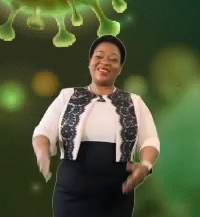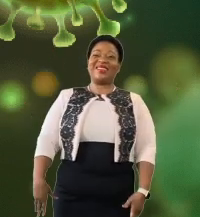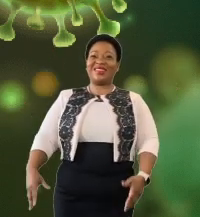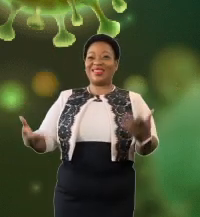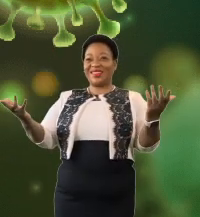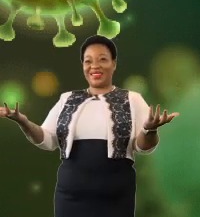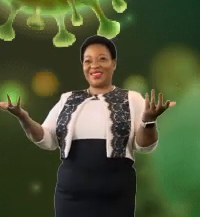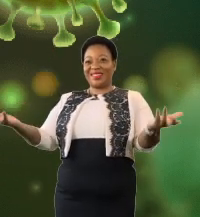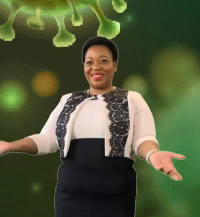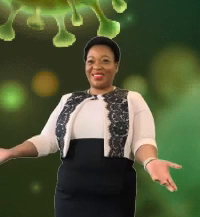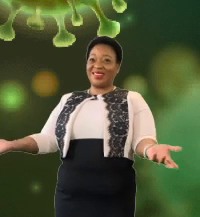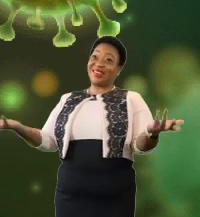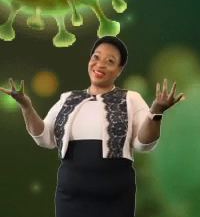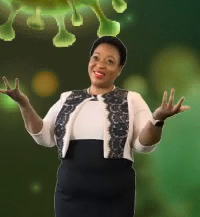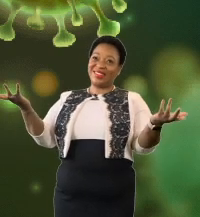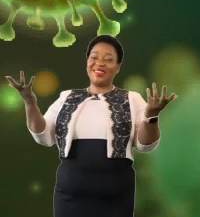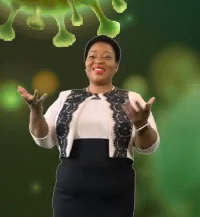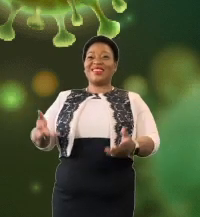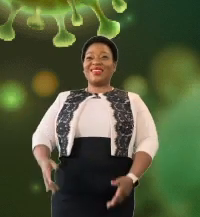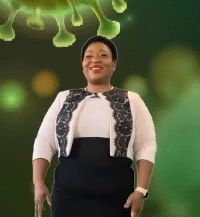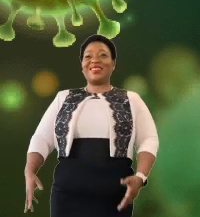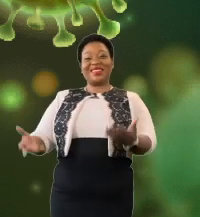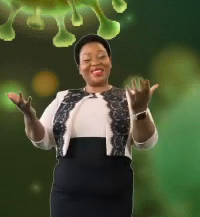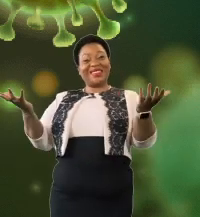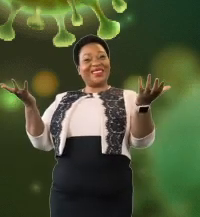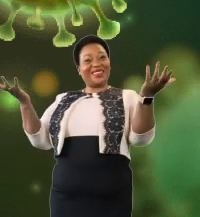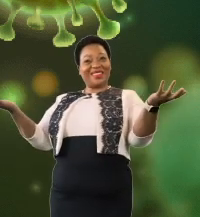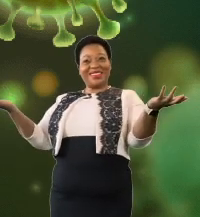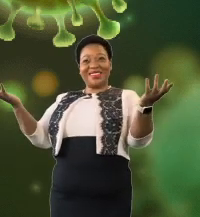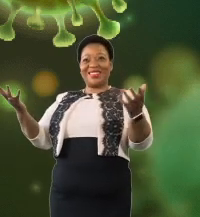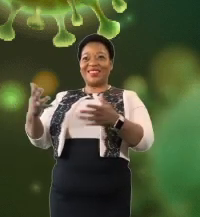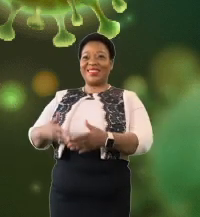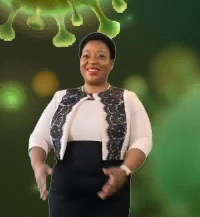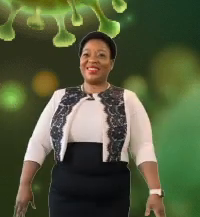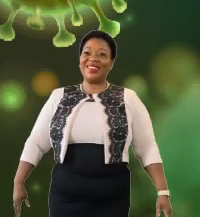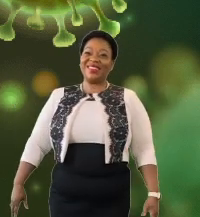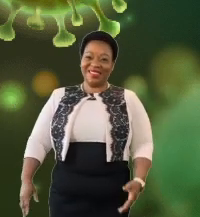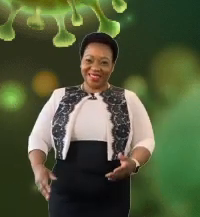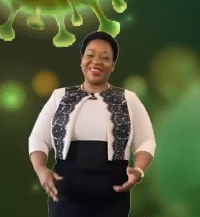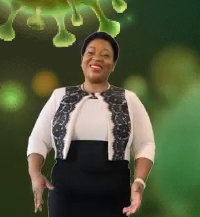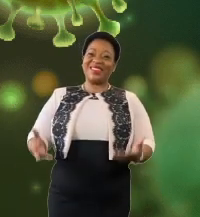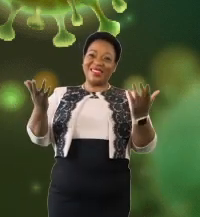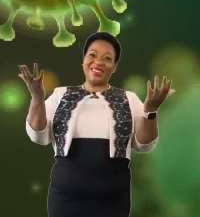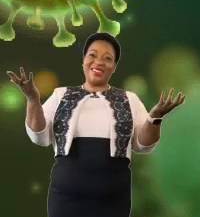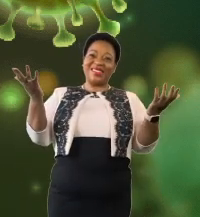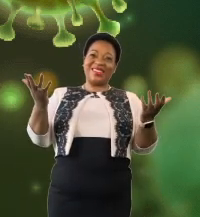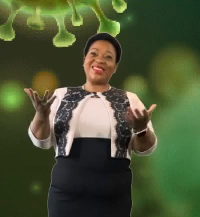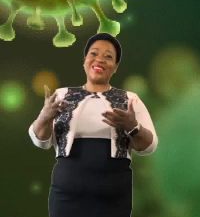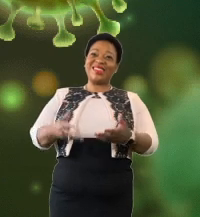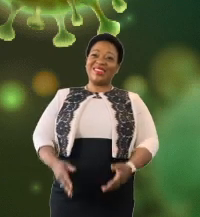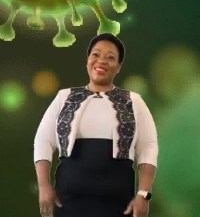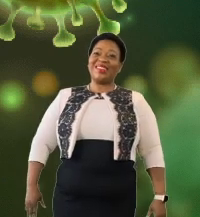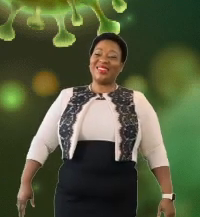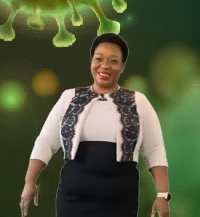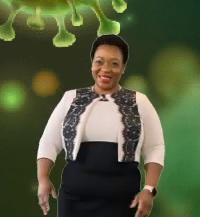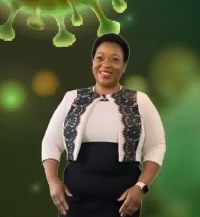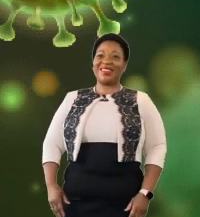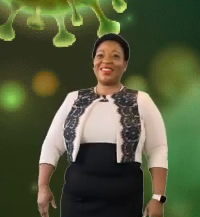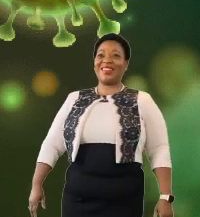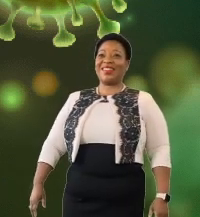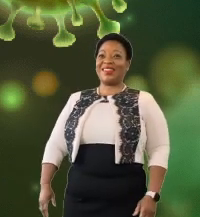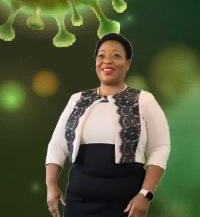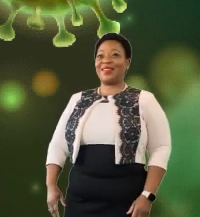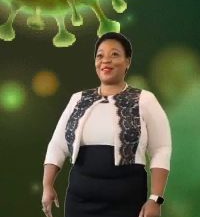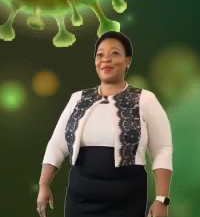sleeves up as this particular work stream to put measures in place where we could, and please pardon the analogy